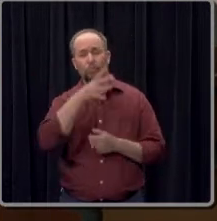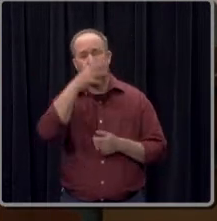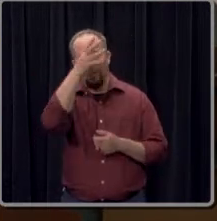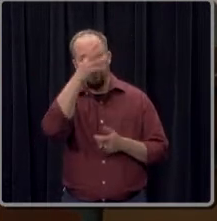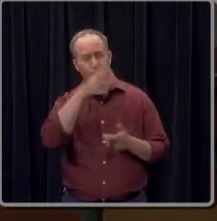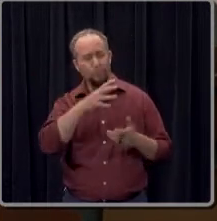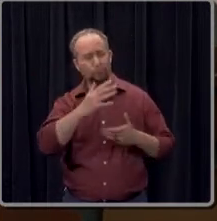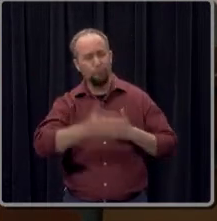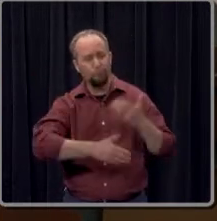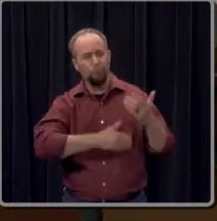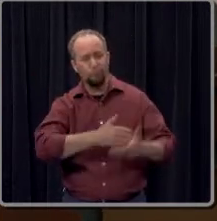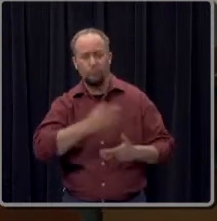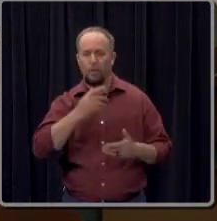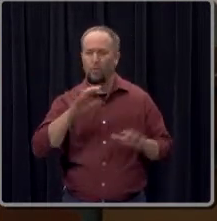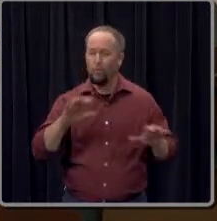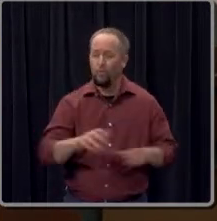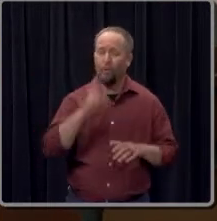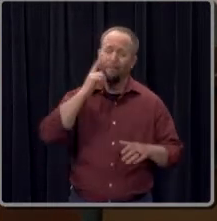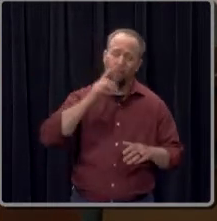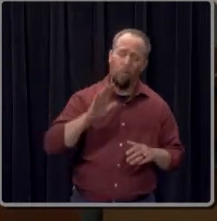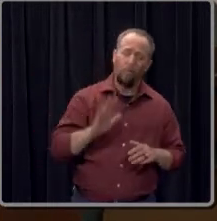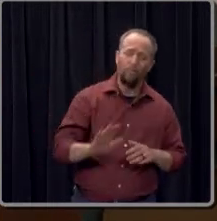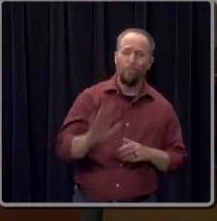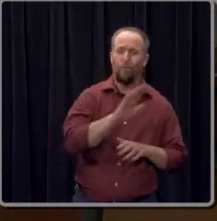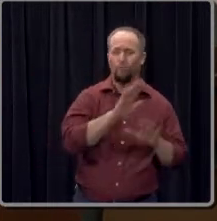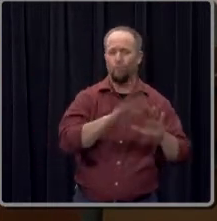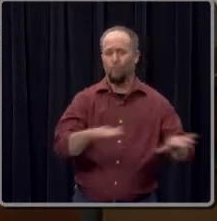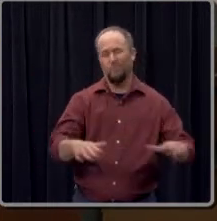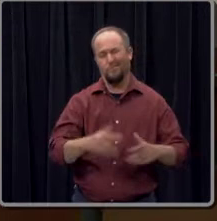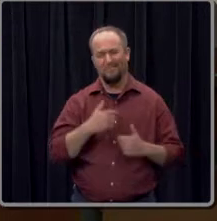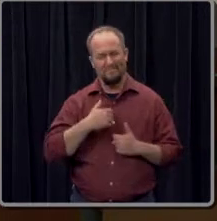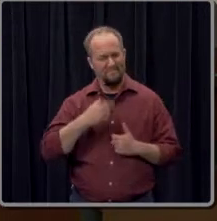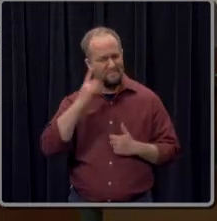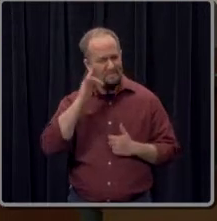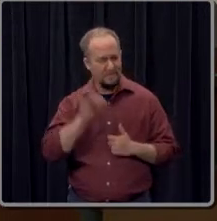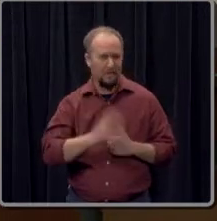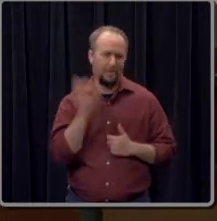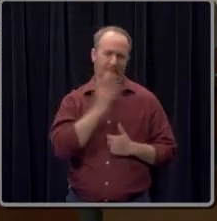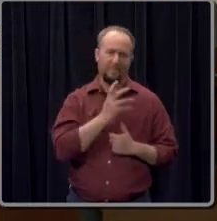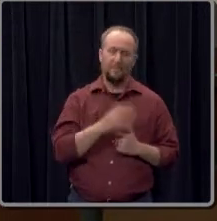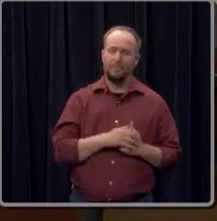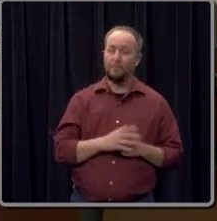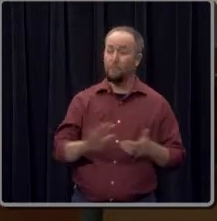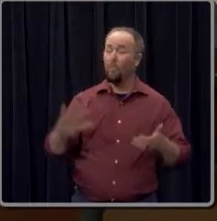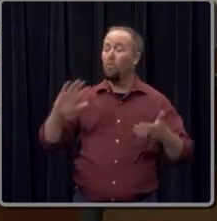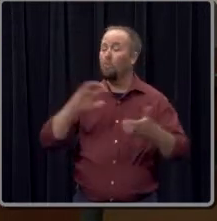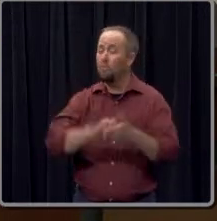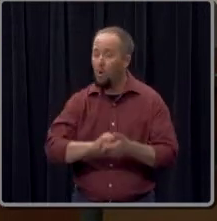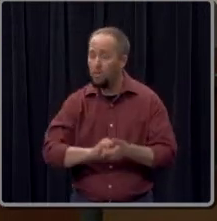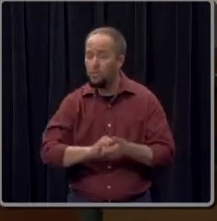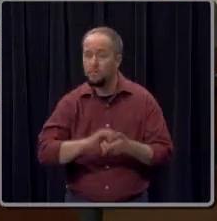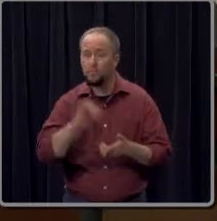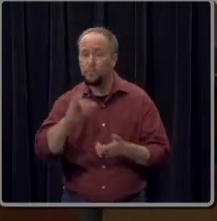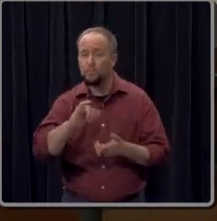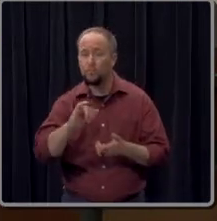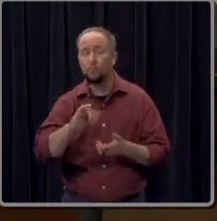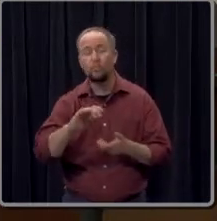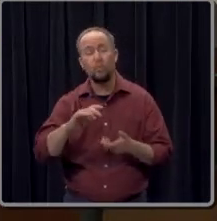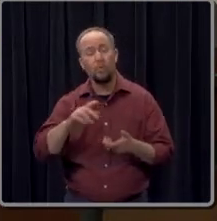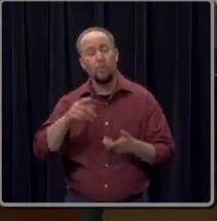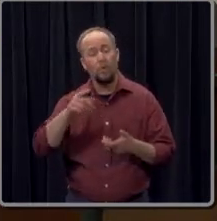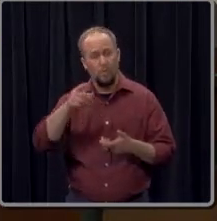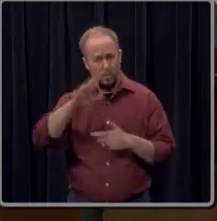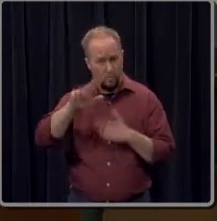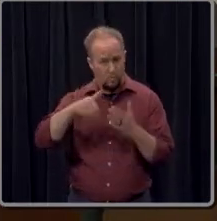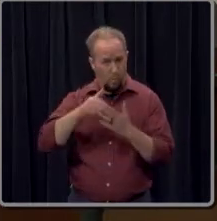trying to accomplish for their children. Yeah. And I think that, and the partnerships, I want to call out the partnerships that